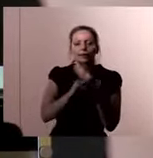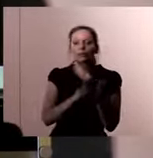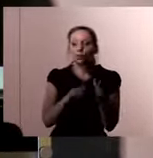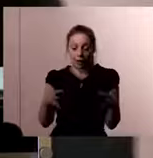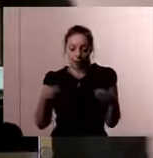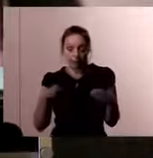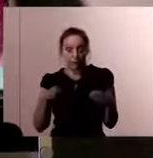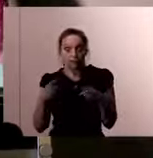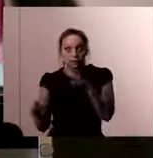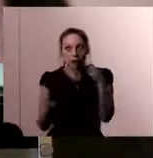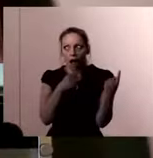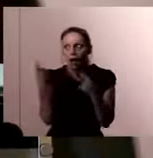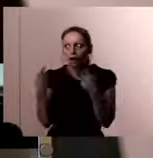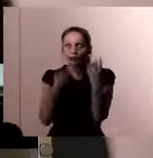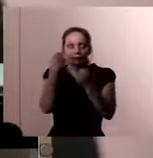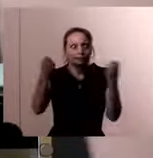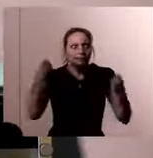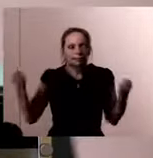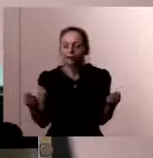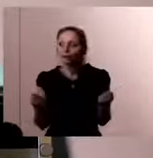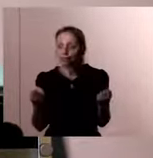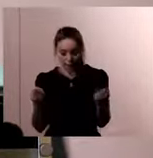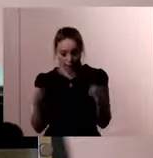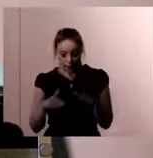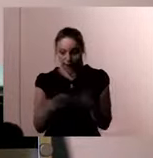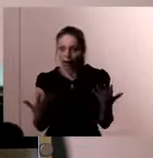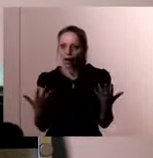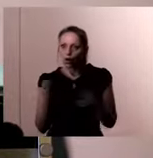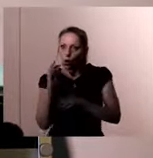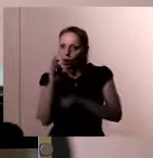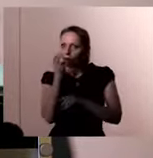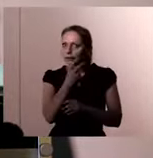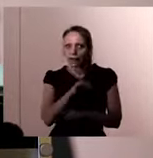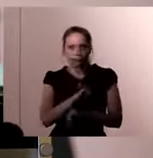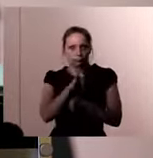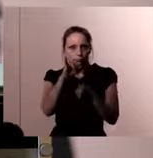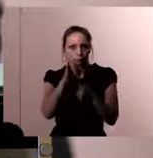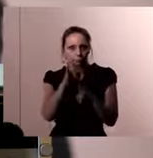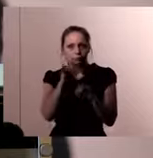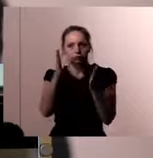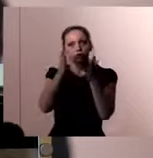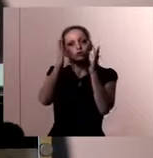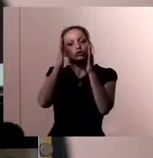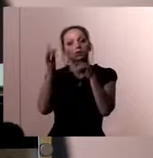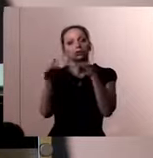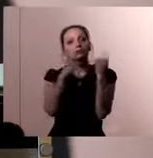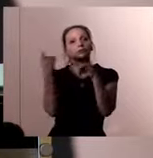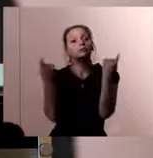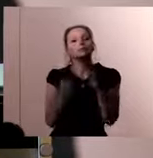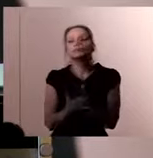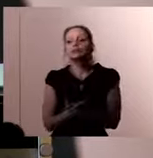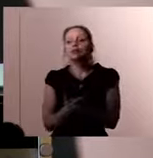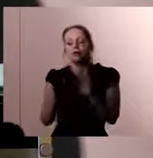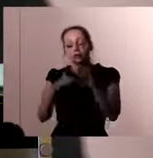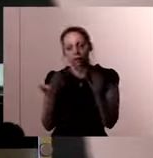lies. We are also surrounded at this time by some very dark and disturbing religious lies. So I want to run